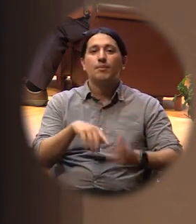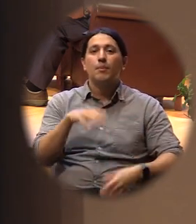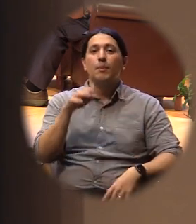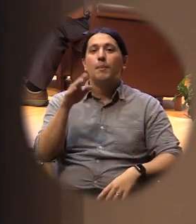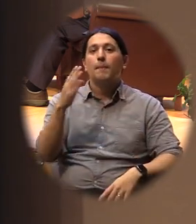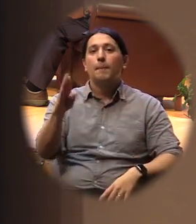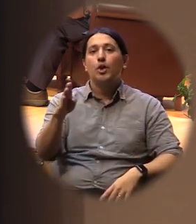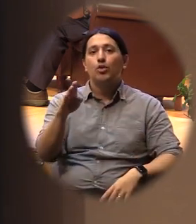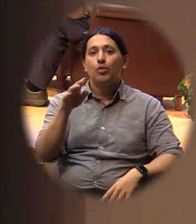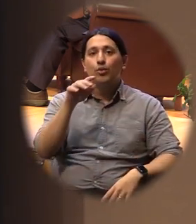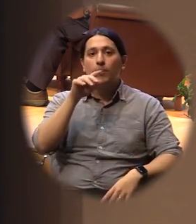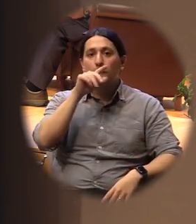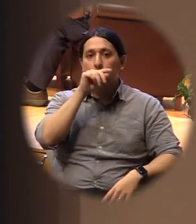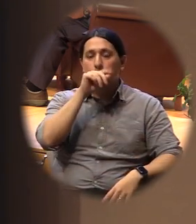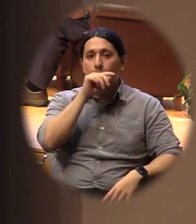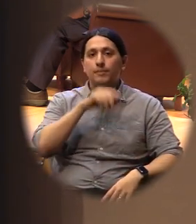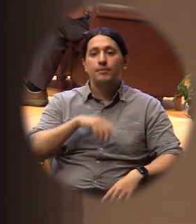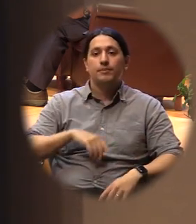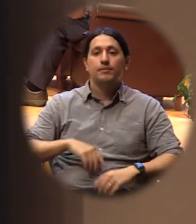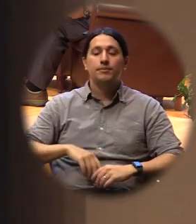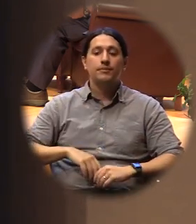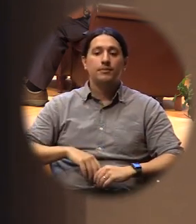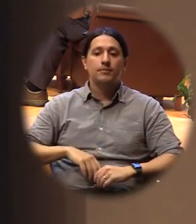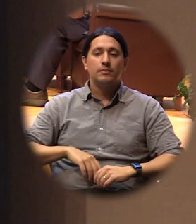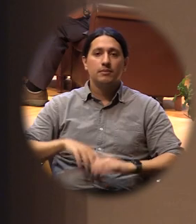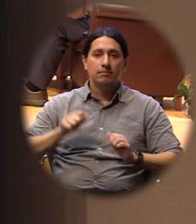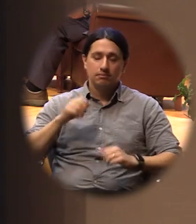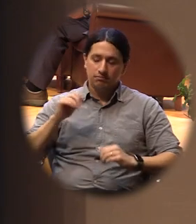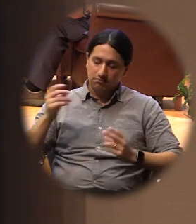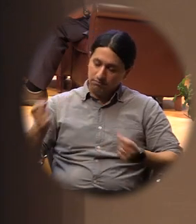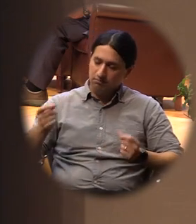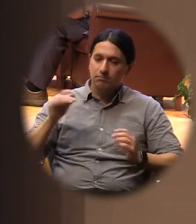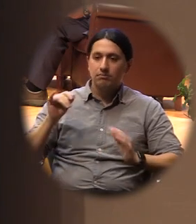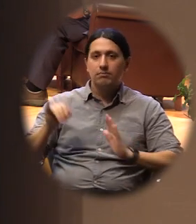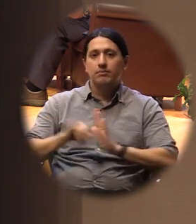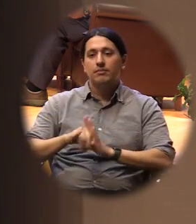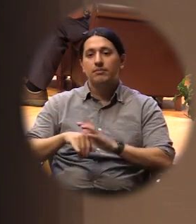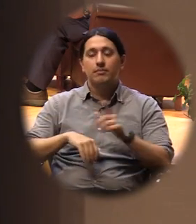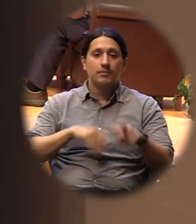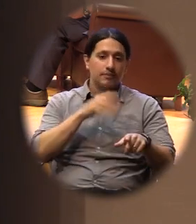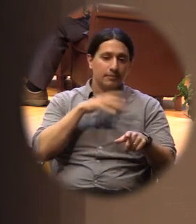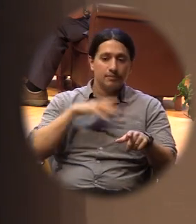And we say, all right, we can easily tell a male bluebird from a female bluebird